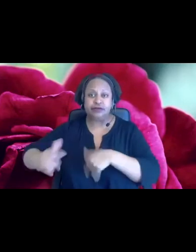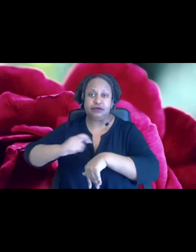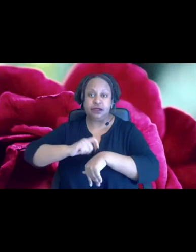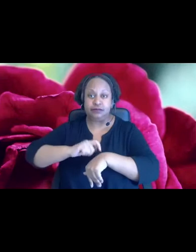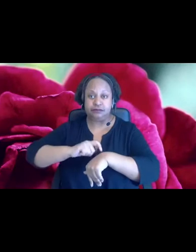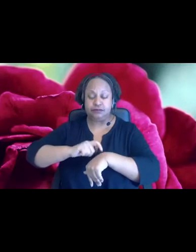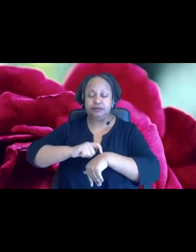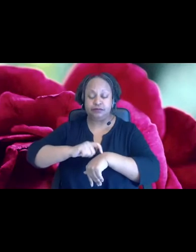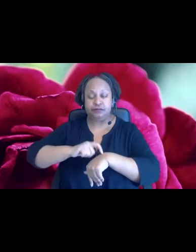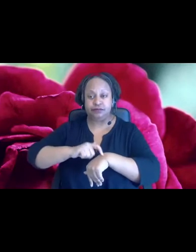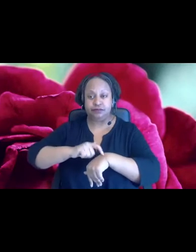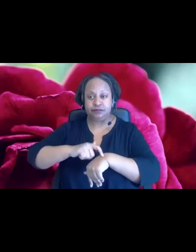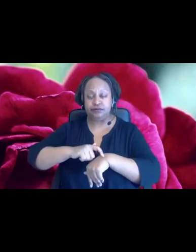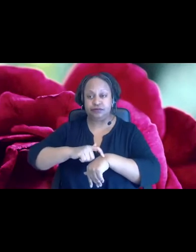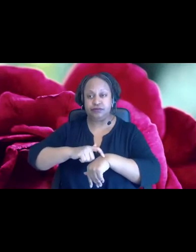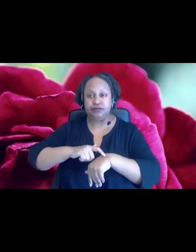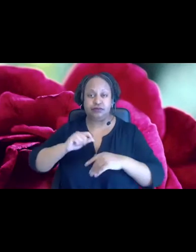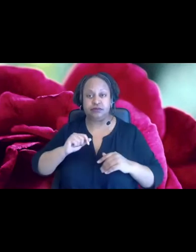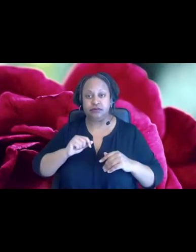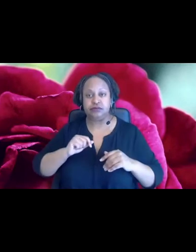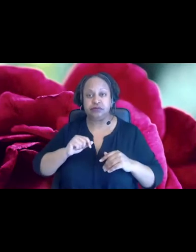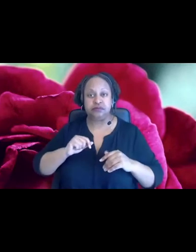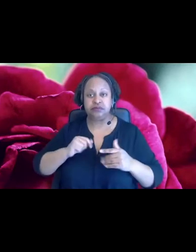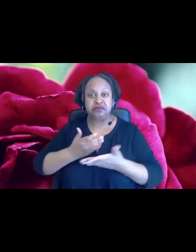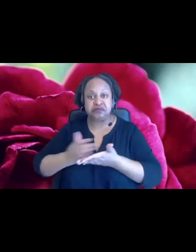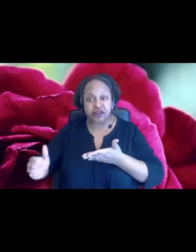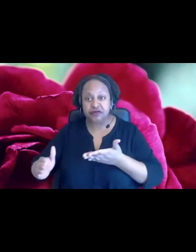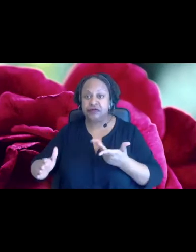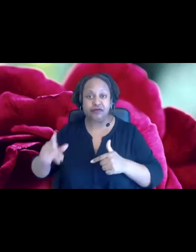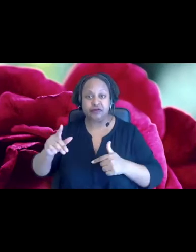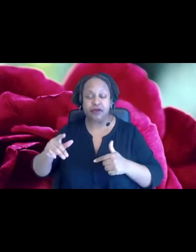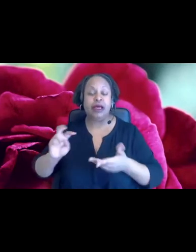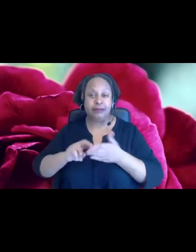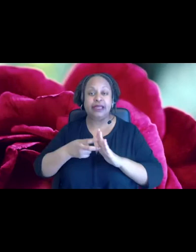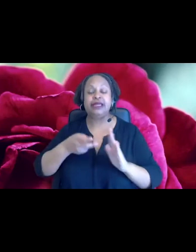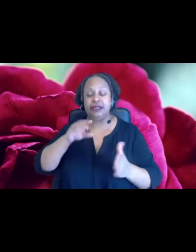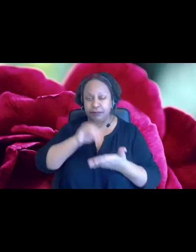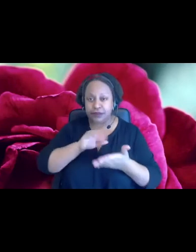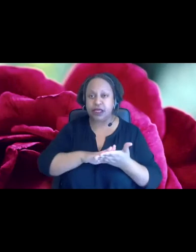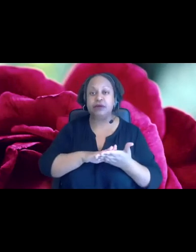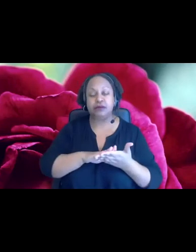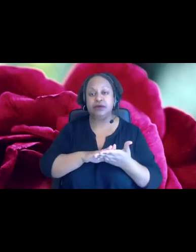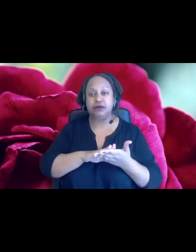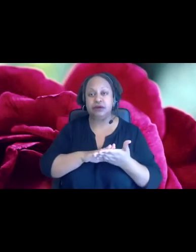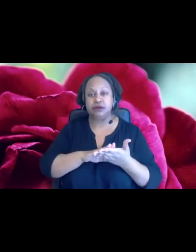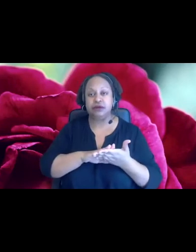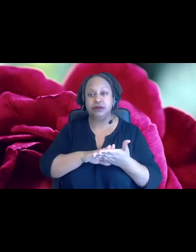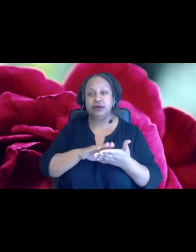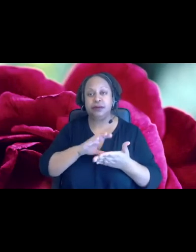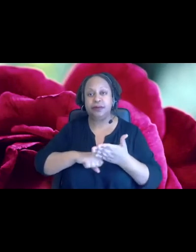period, and you don't get the forgiveness, then you can claim a deduction at that time.